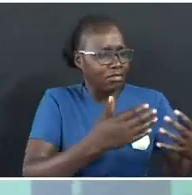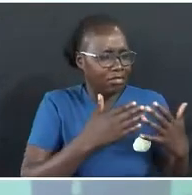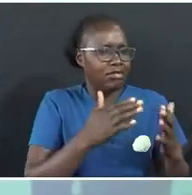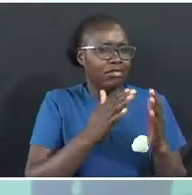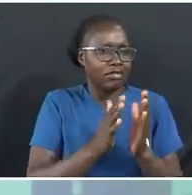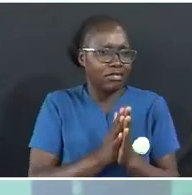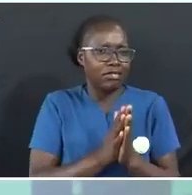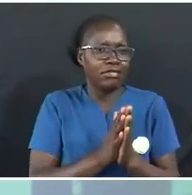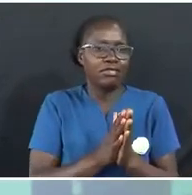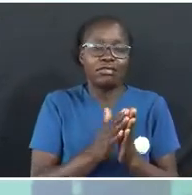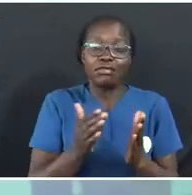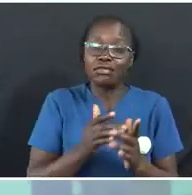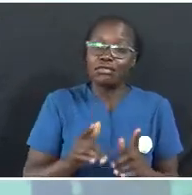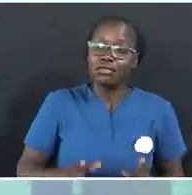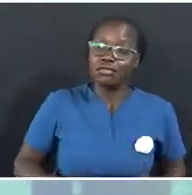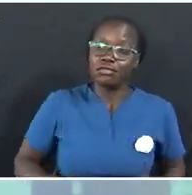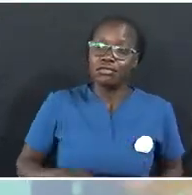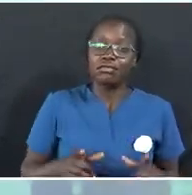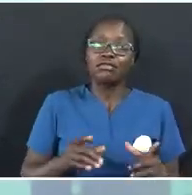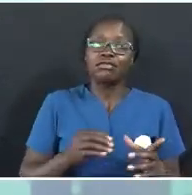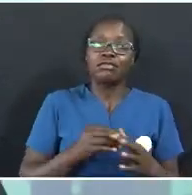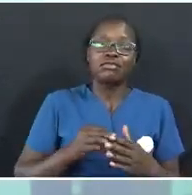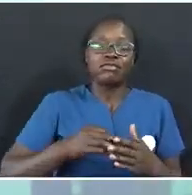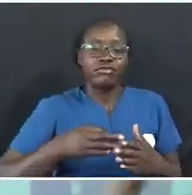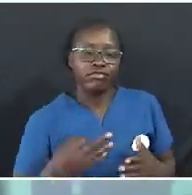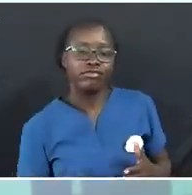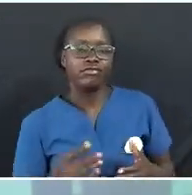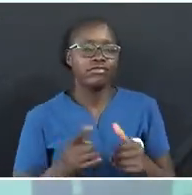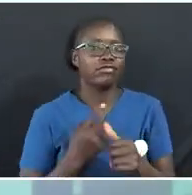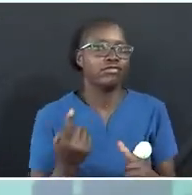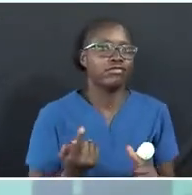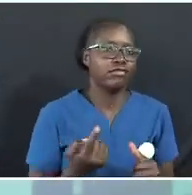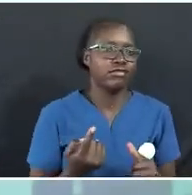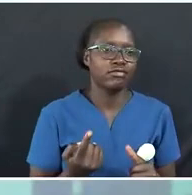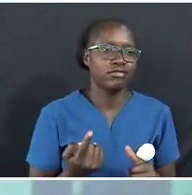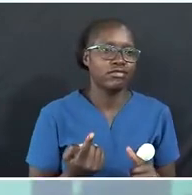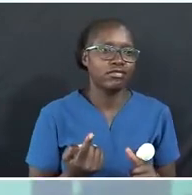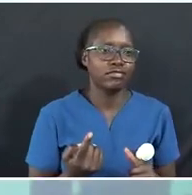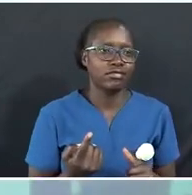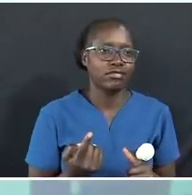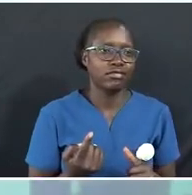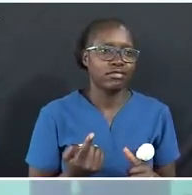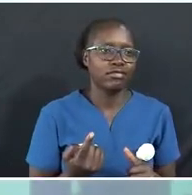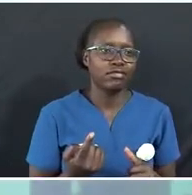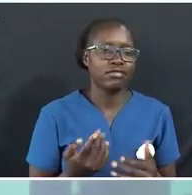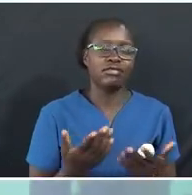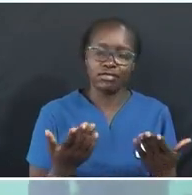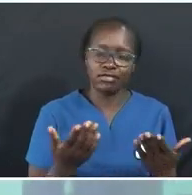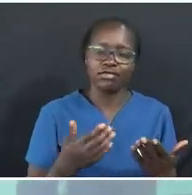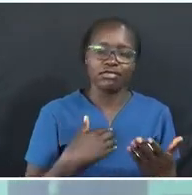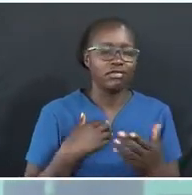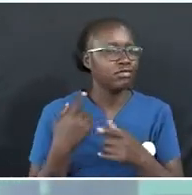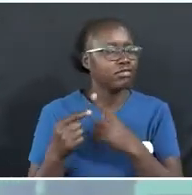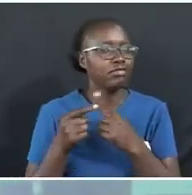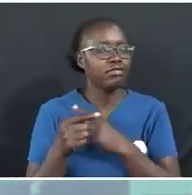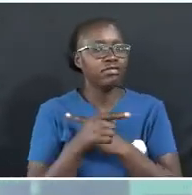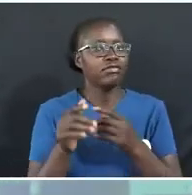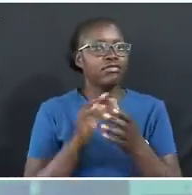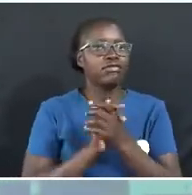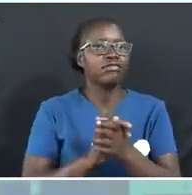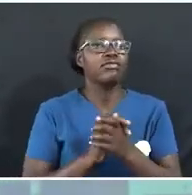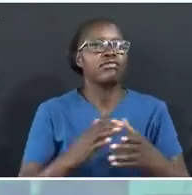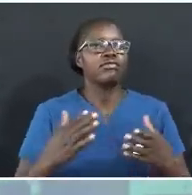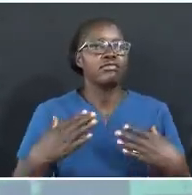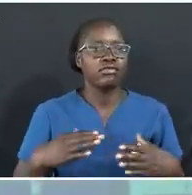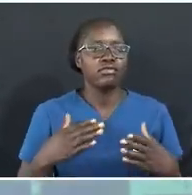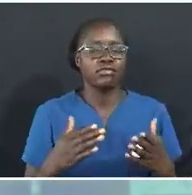heavy enough and you are lighter, all of you fall down flat. They hang on your necks. Those are the greetings for people who